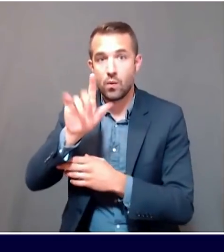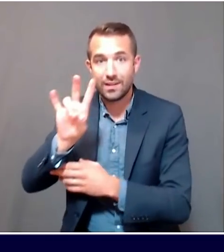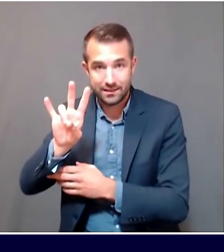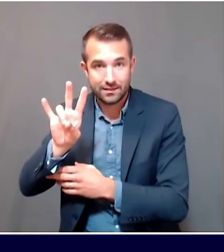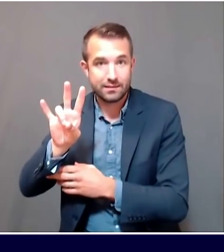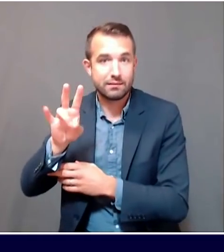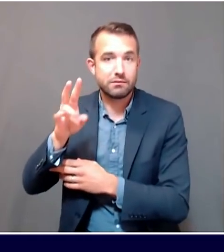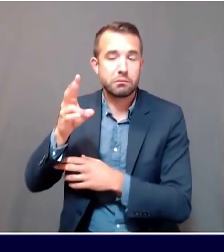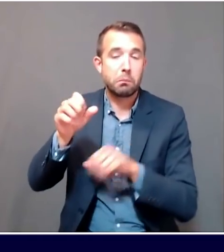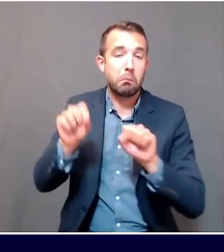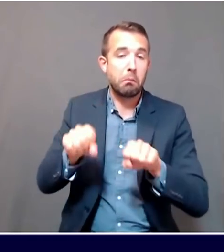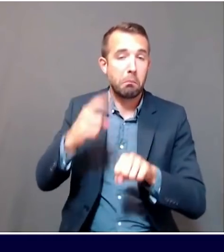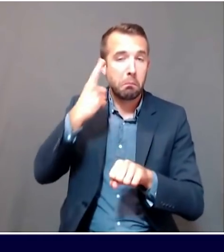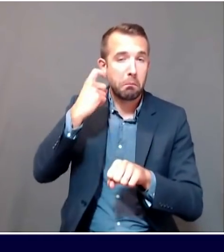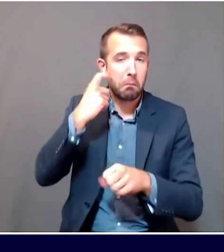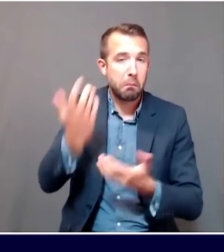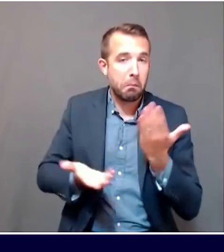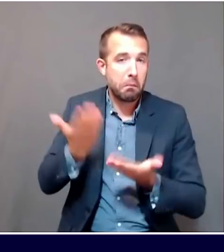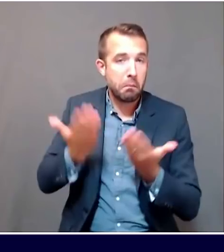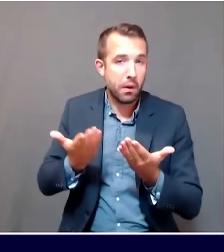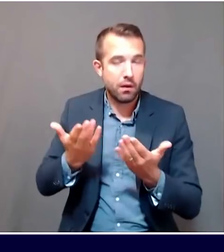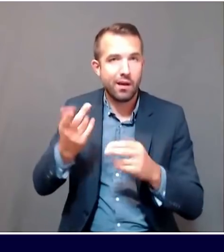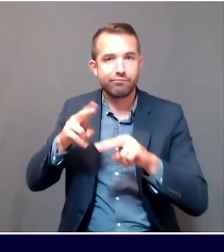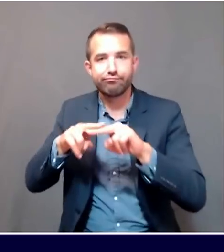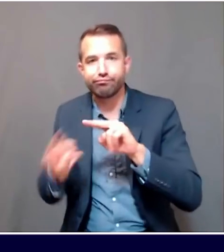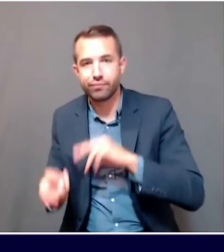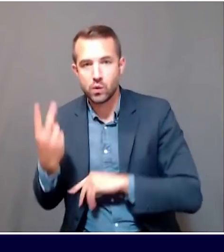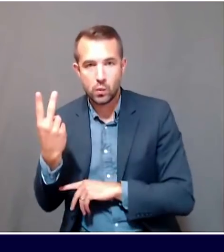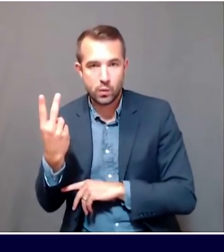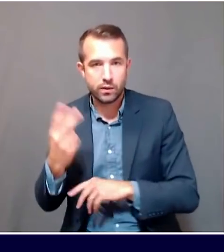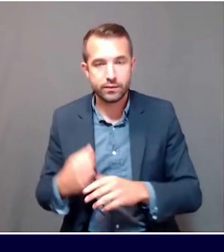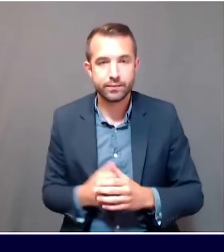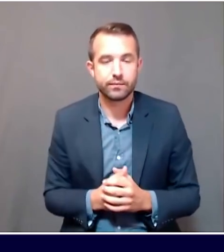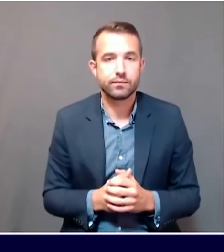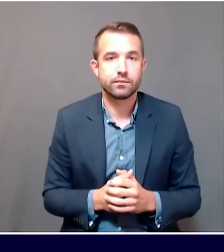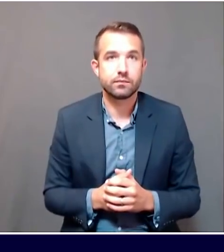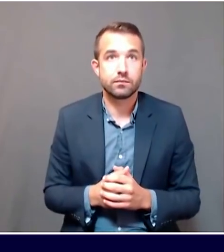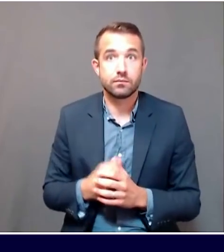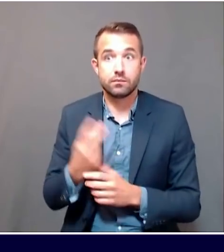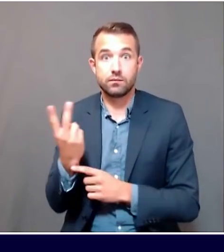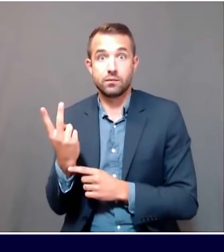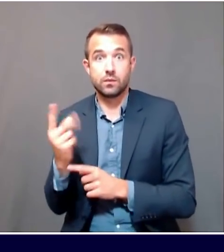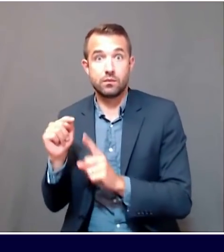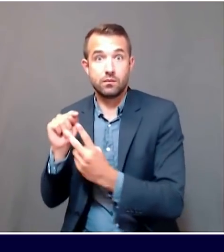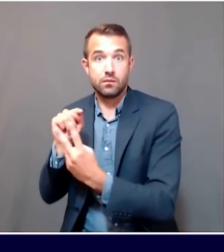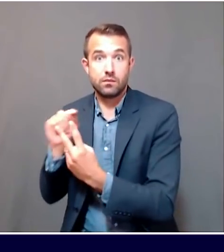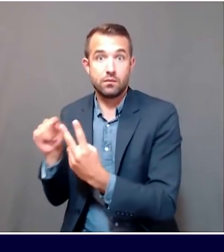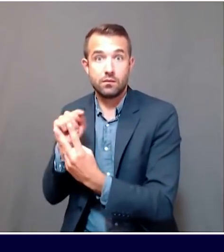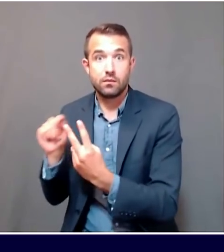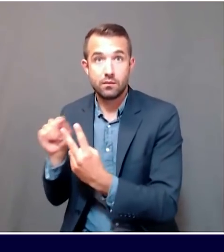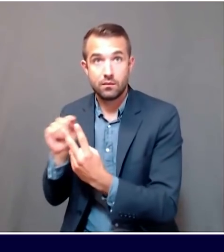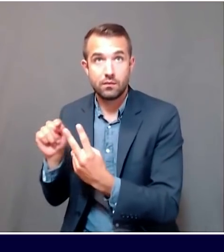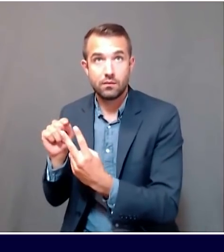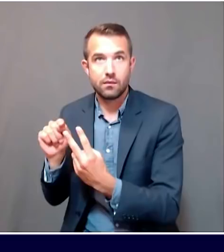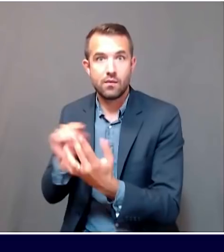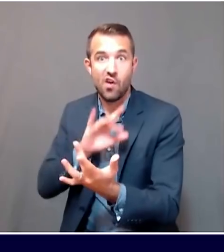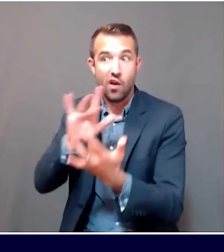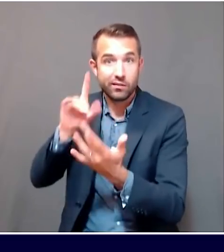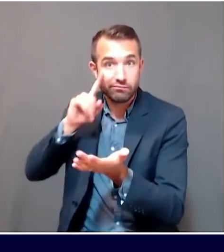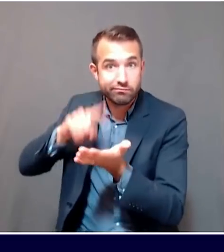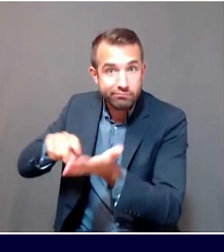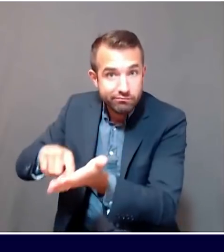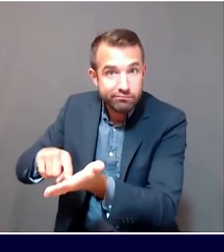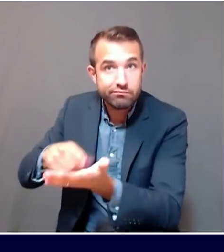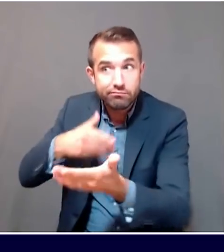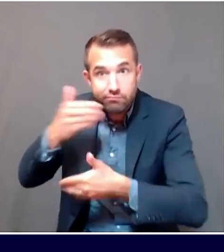2 cases. In this situation, these are 2 individuals who were part of our contact tracing process and were